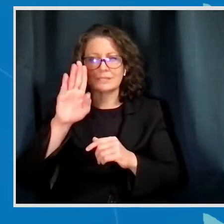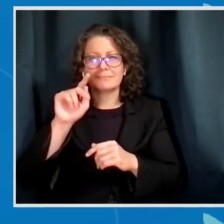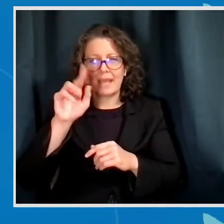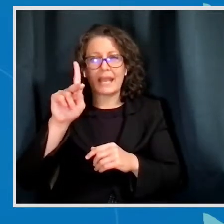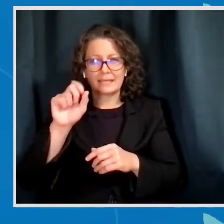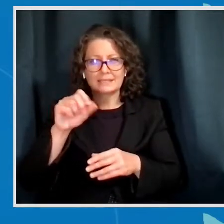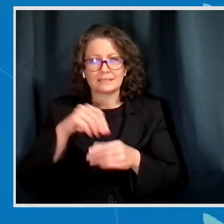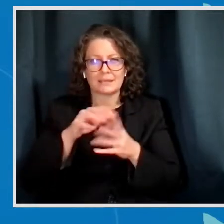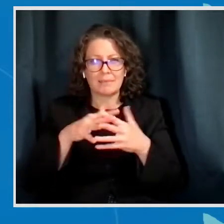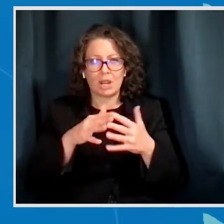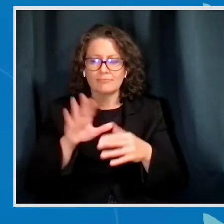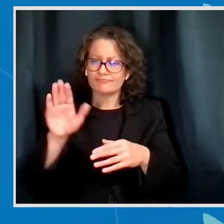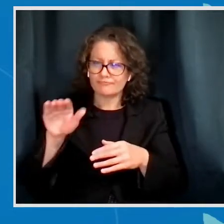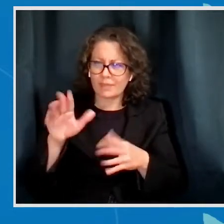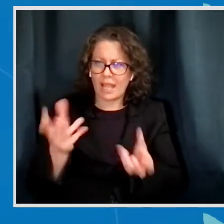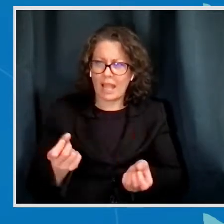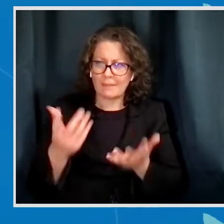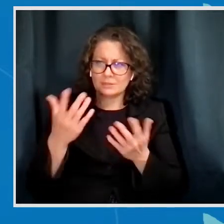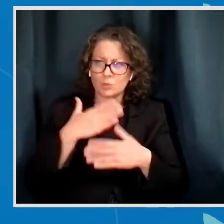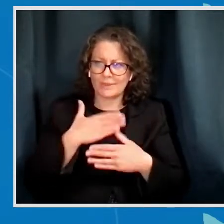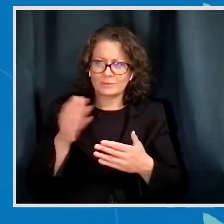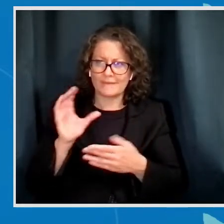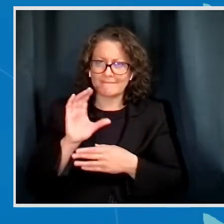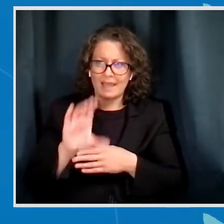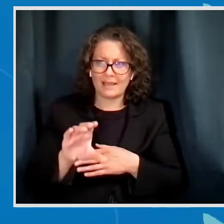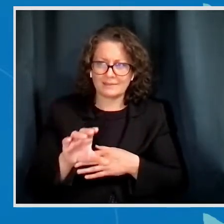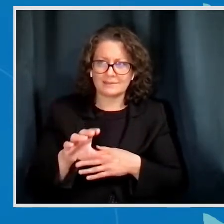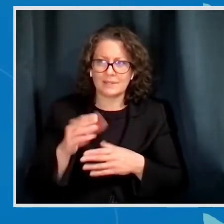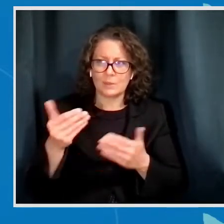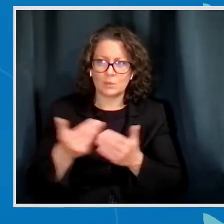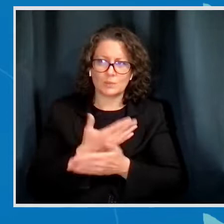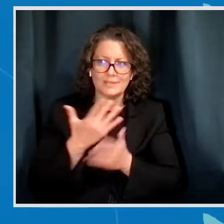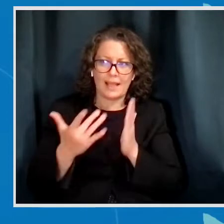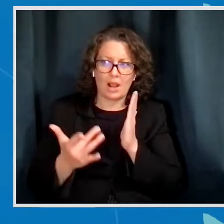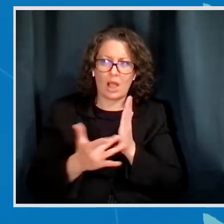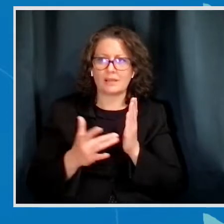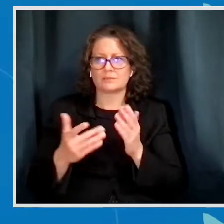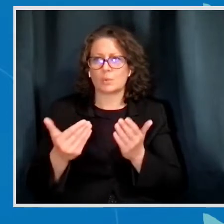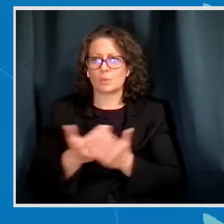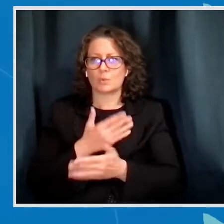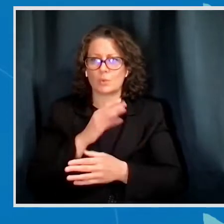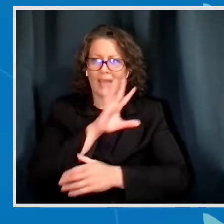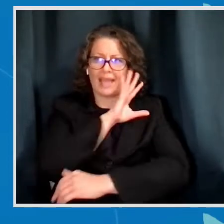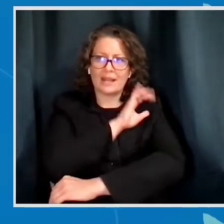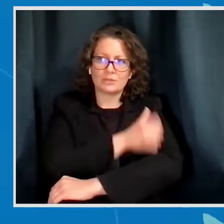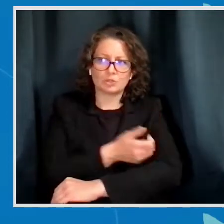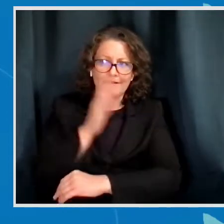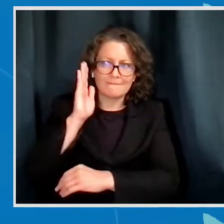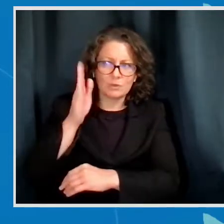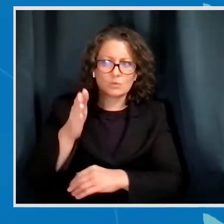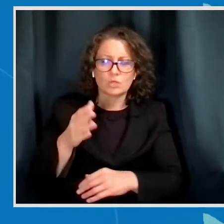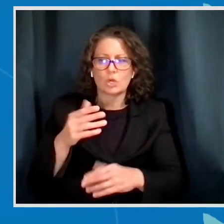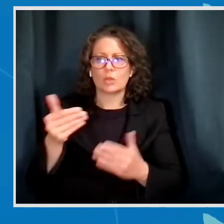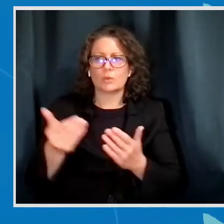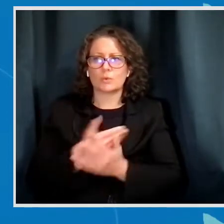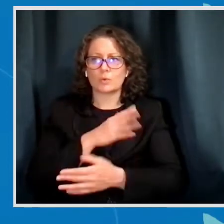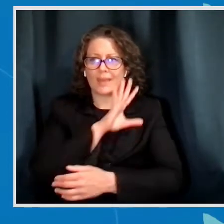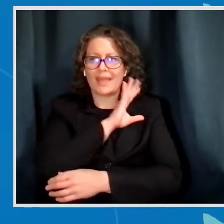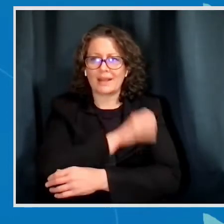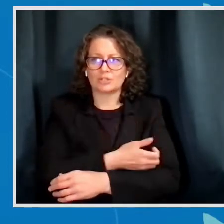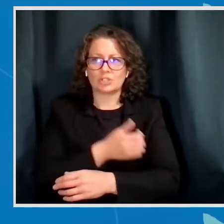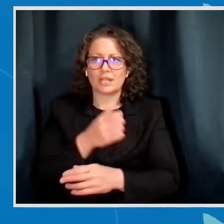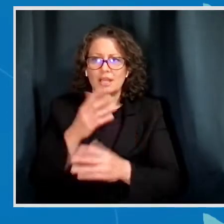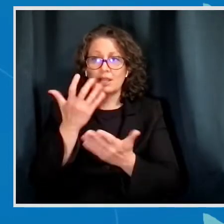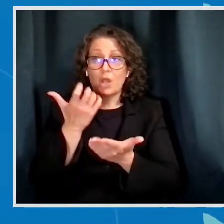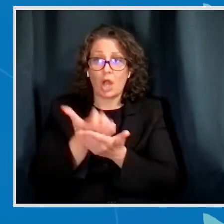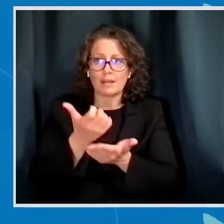willing to invest in new technology, new energy future, the new energy economy over the next 10 years.